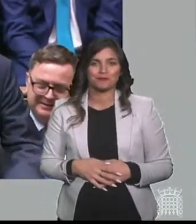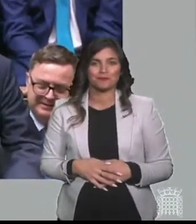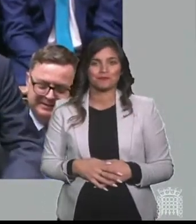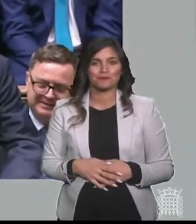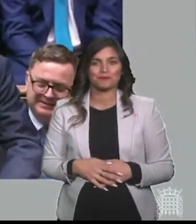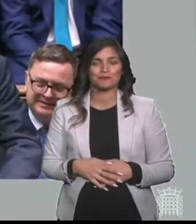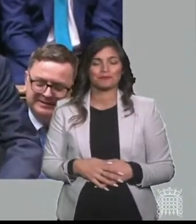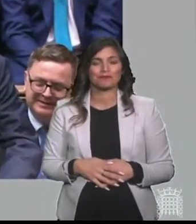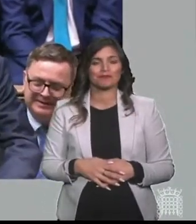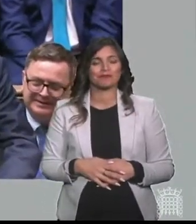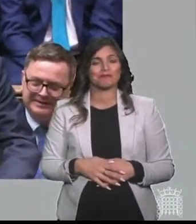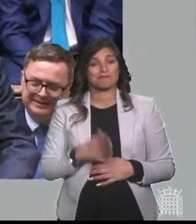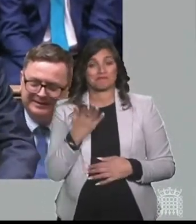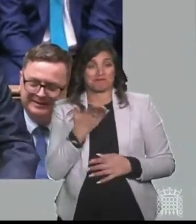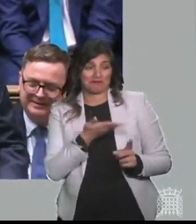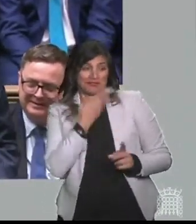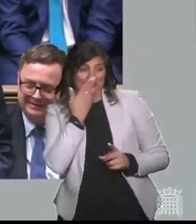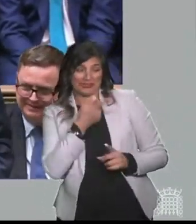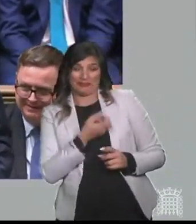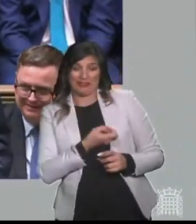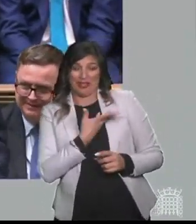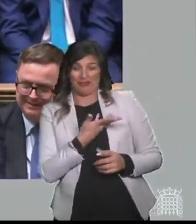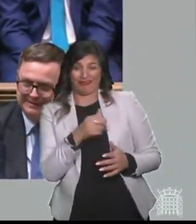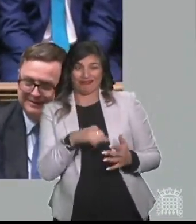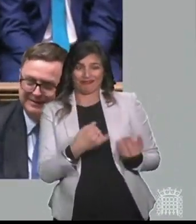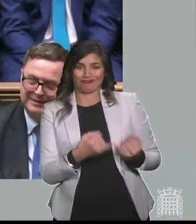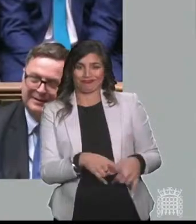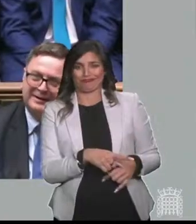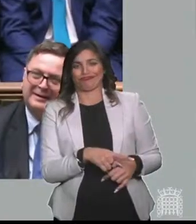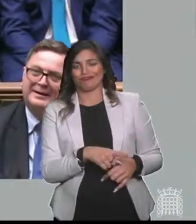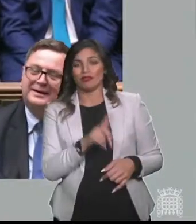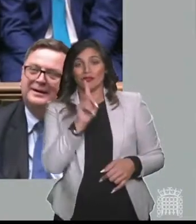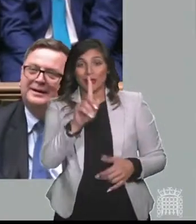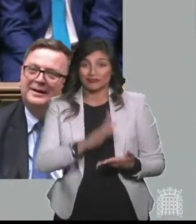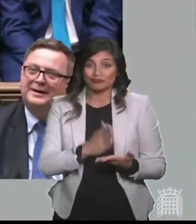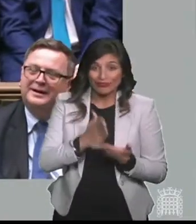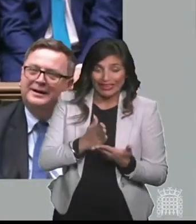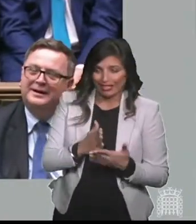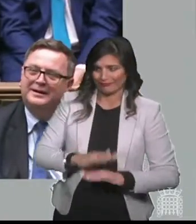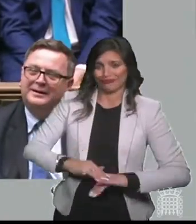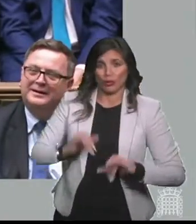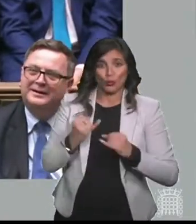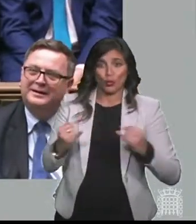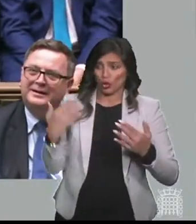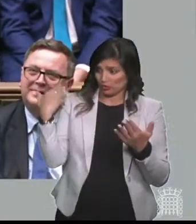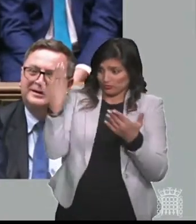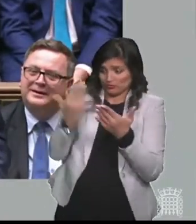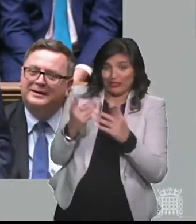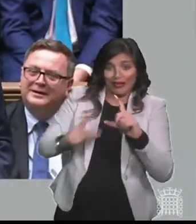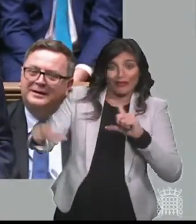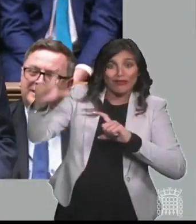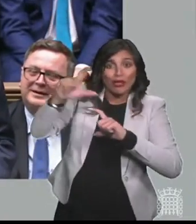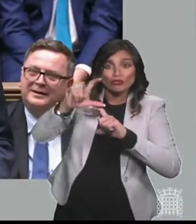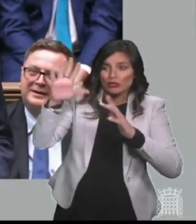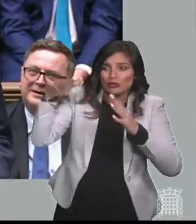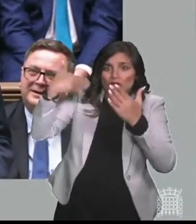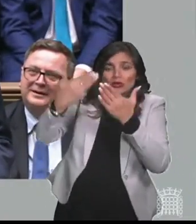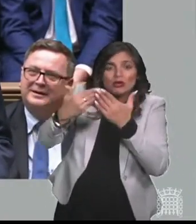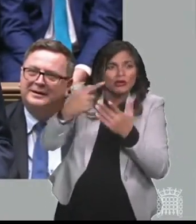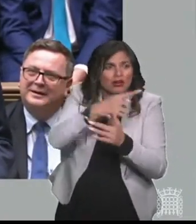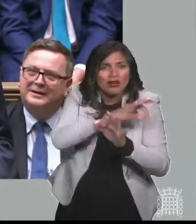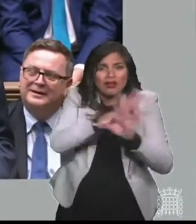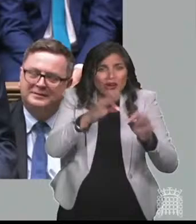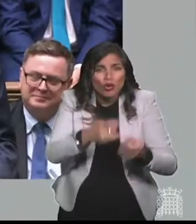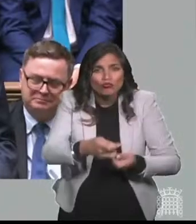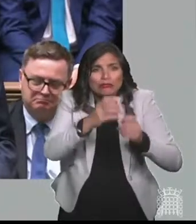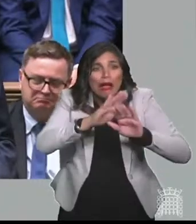But it speaks volumes that during the worst global inflation shock for a generation, it didn't even get a